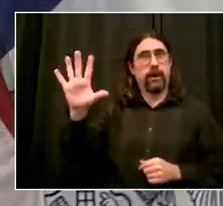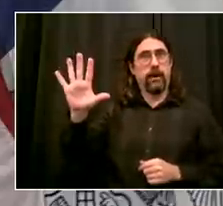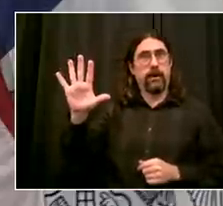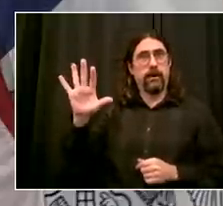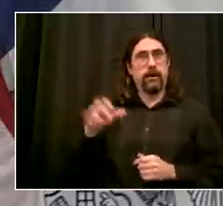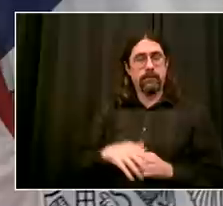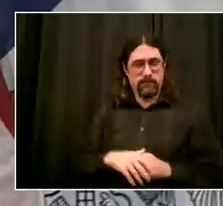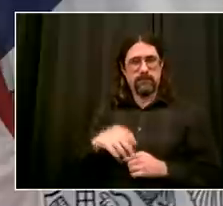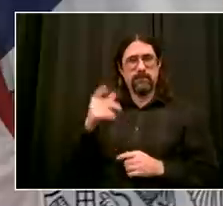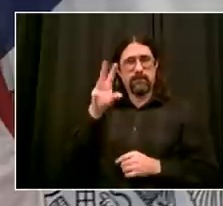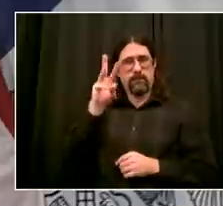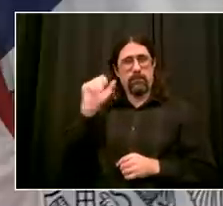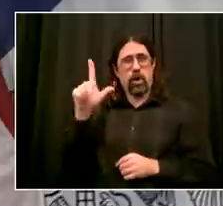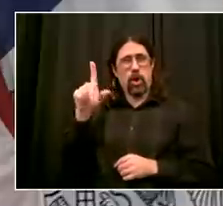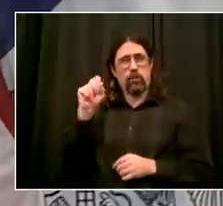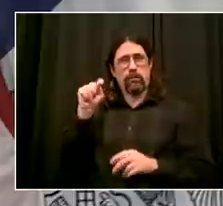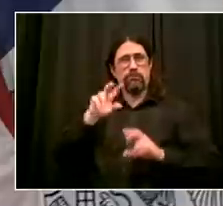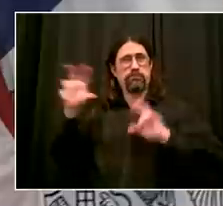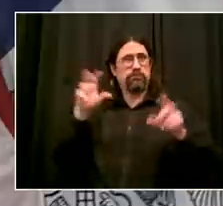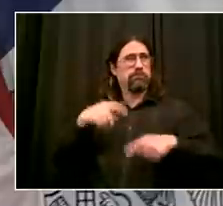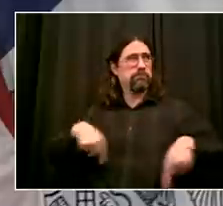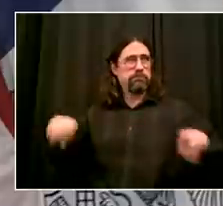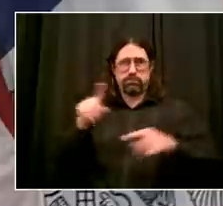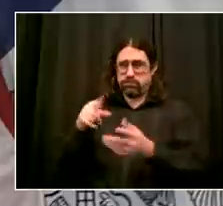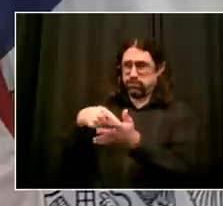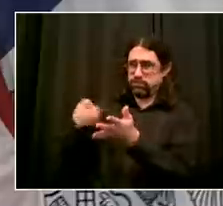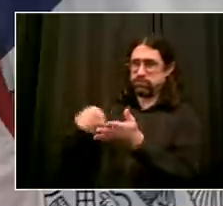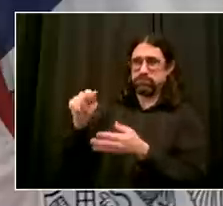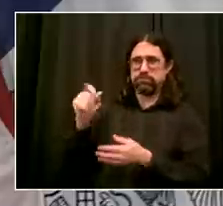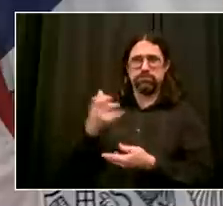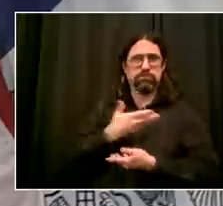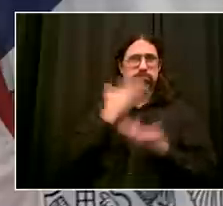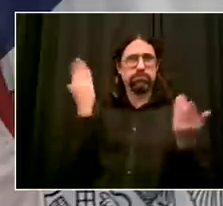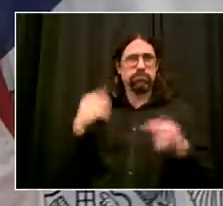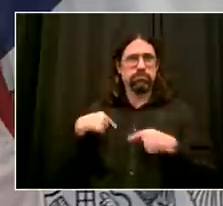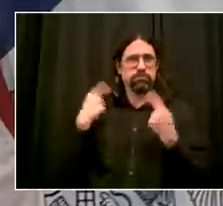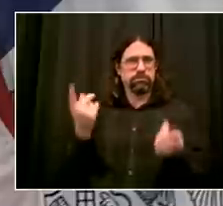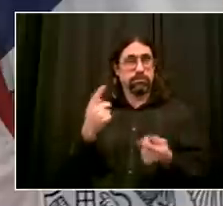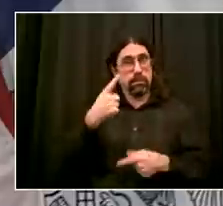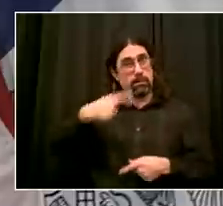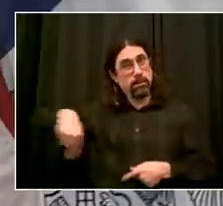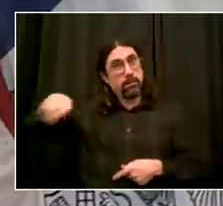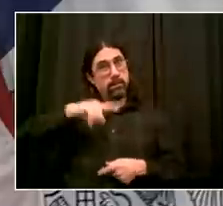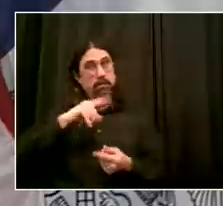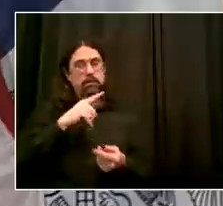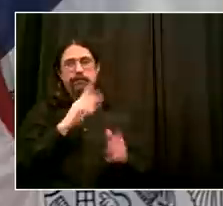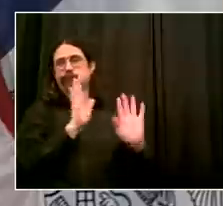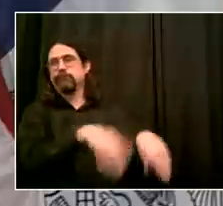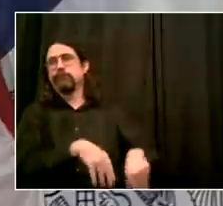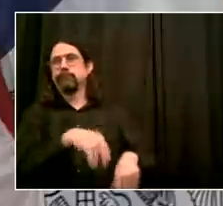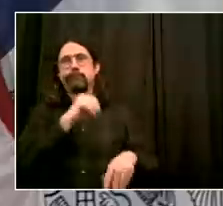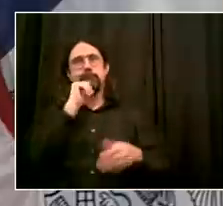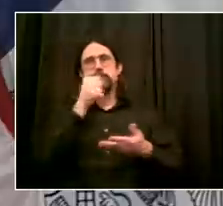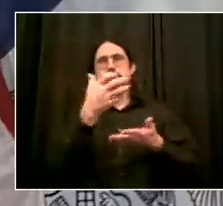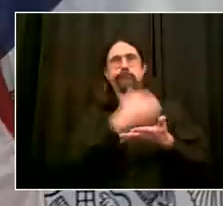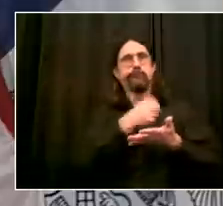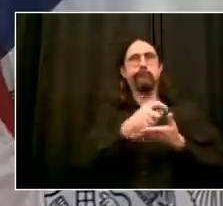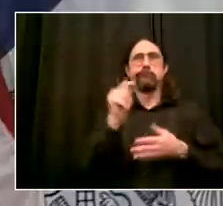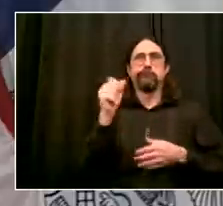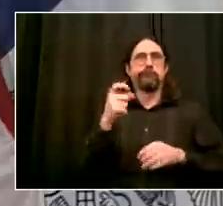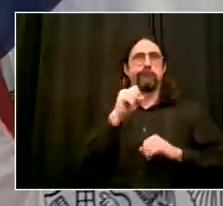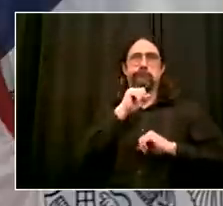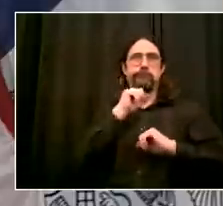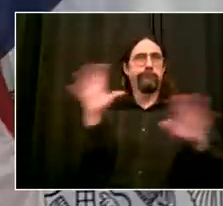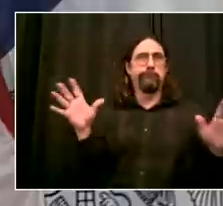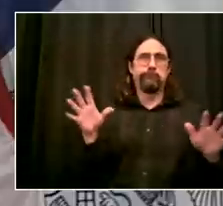$138 billion to the Goldman Sachs crowd. Okay, Bob, I want to flip that. I'm going to answer it, but I think I would